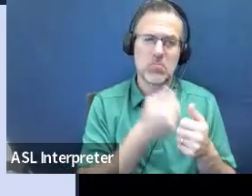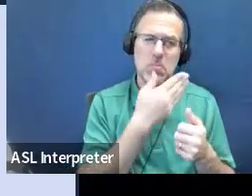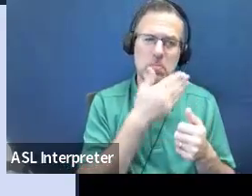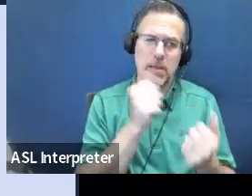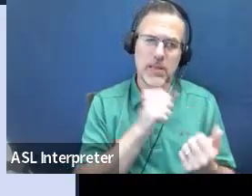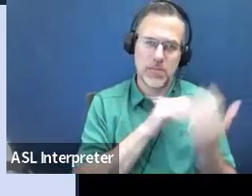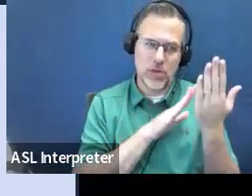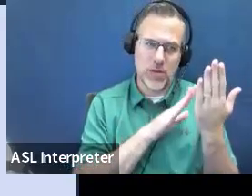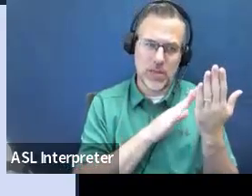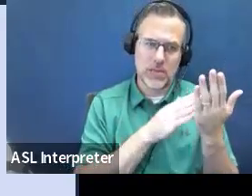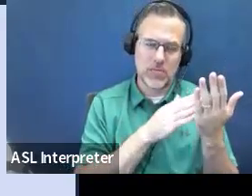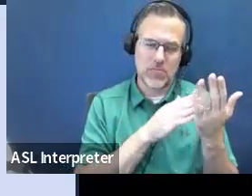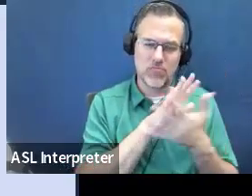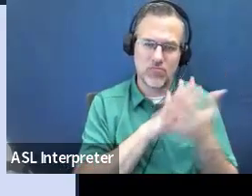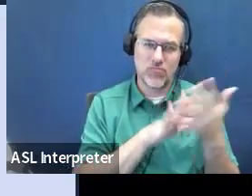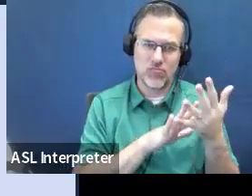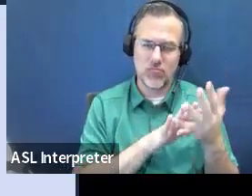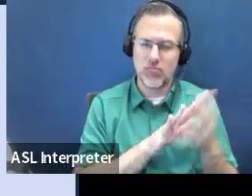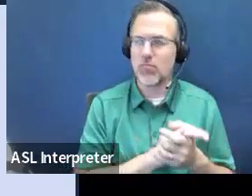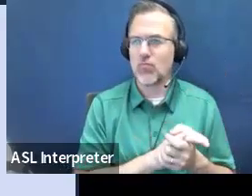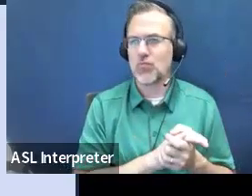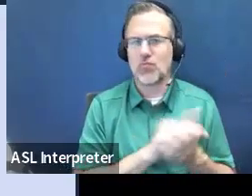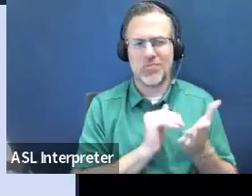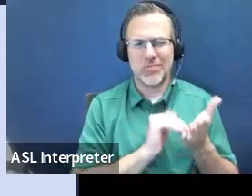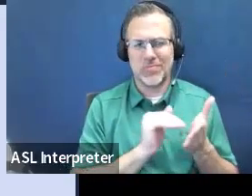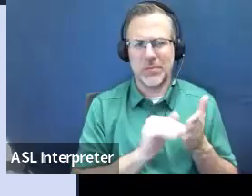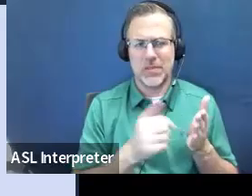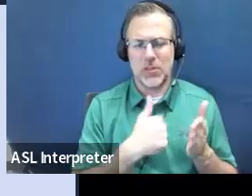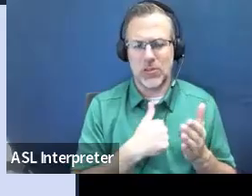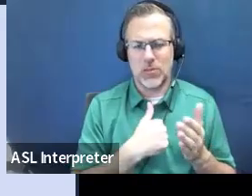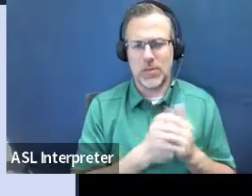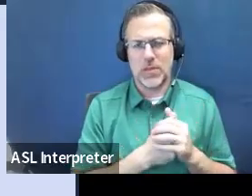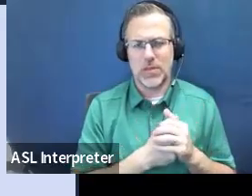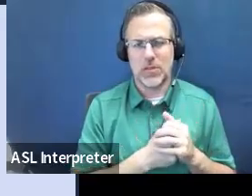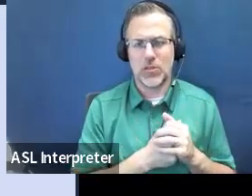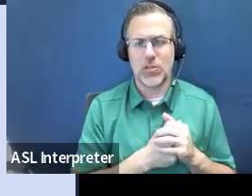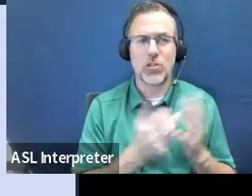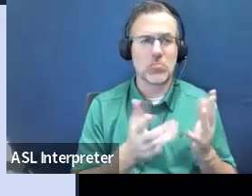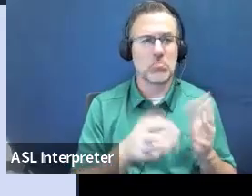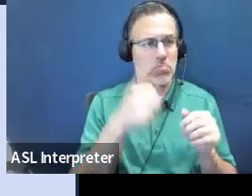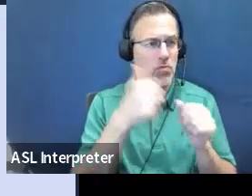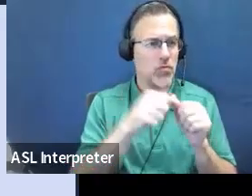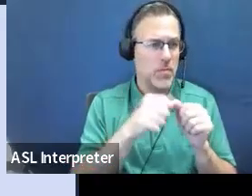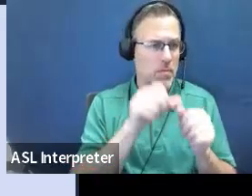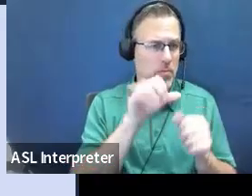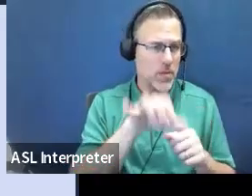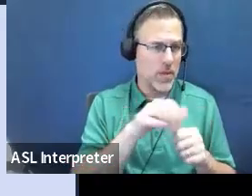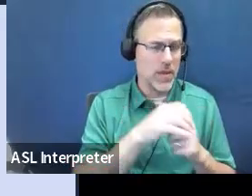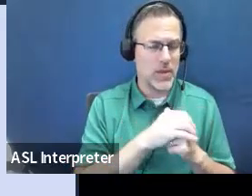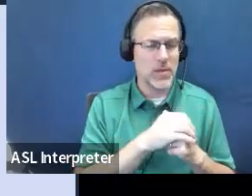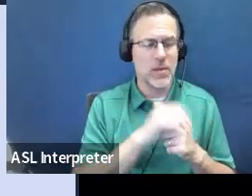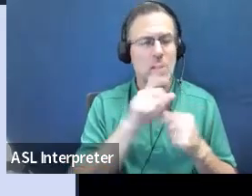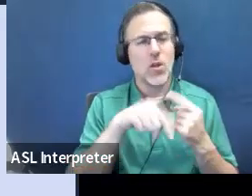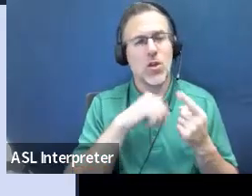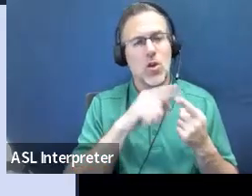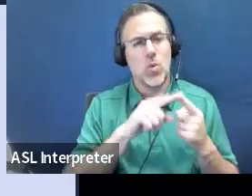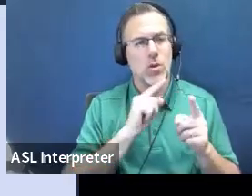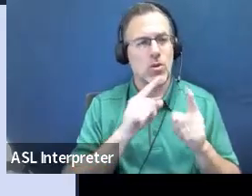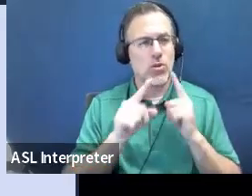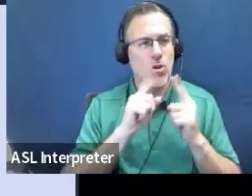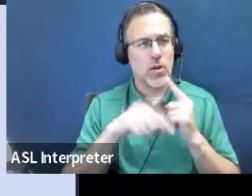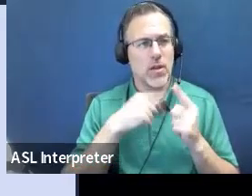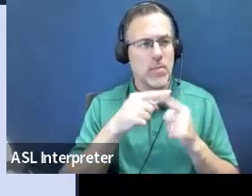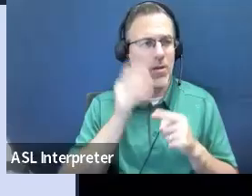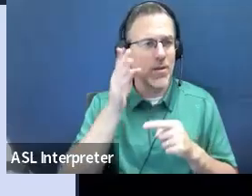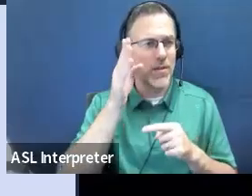things here. So, excuse me, just keep that in mind when we talk about the future slides. And then